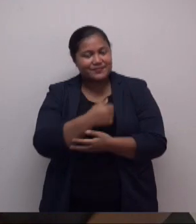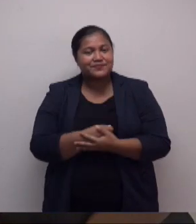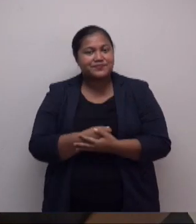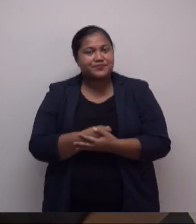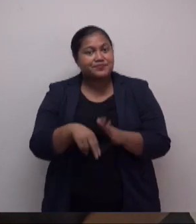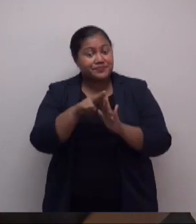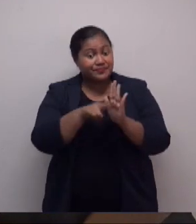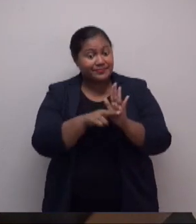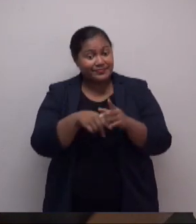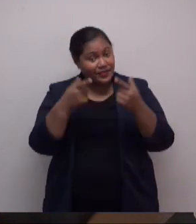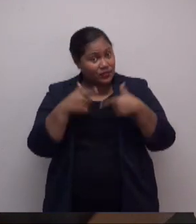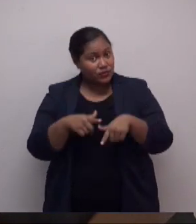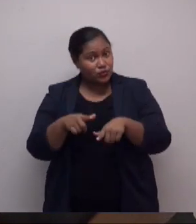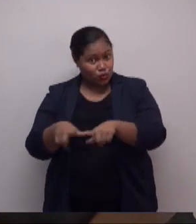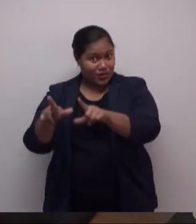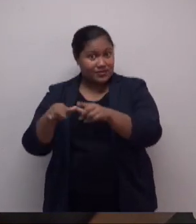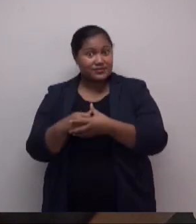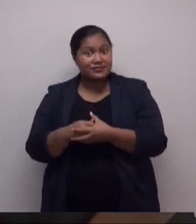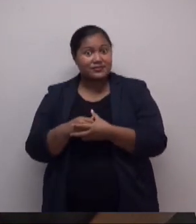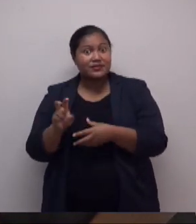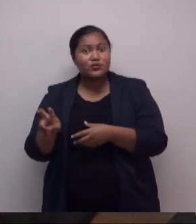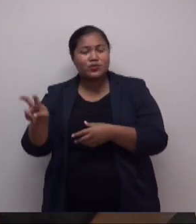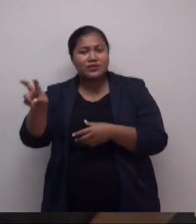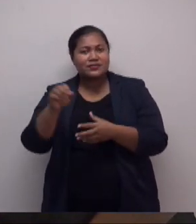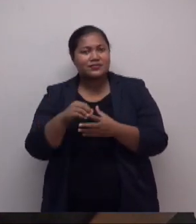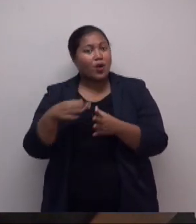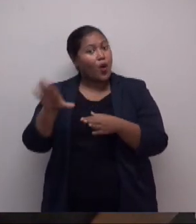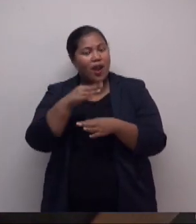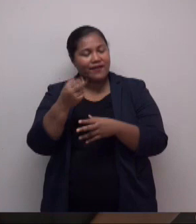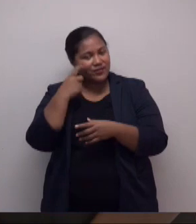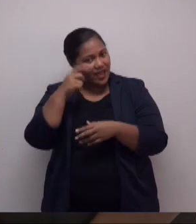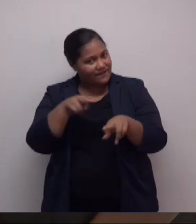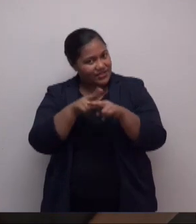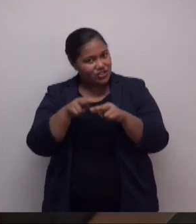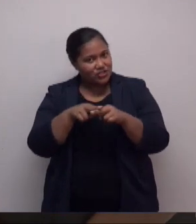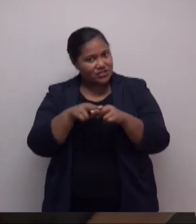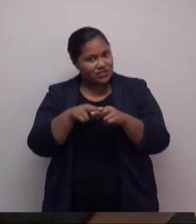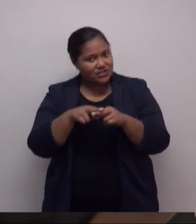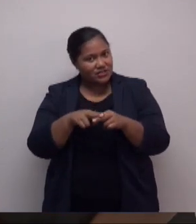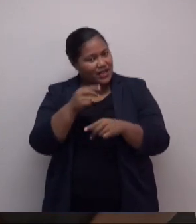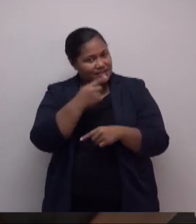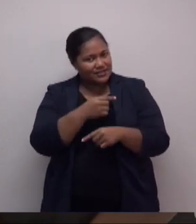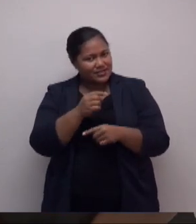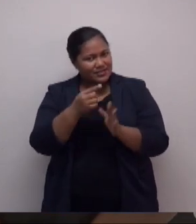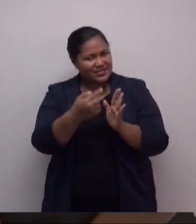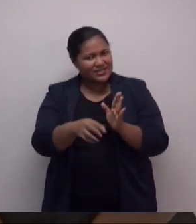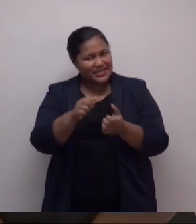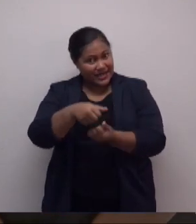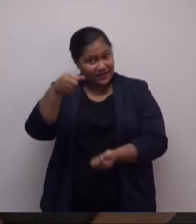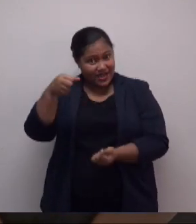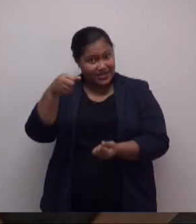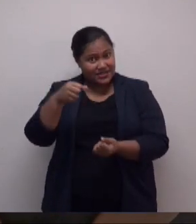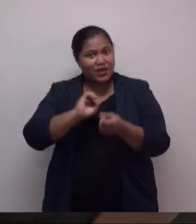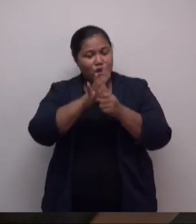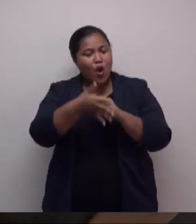Fiji that welcome these tourists must all become Care Fiji commitment certified by our COVID-19